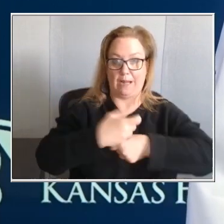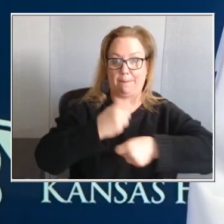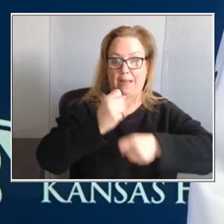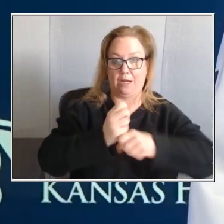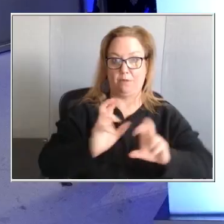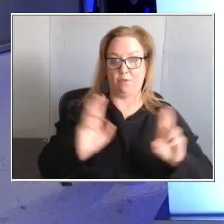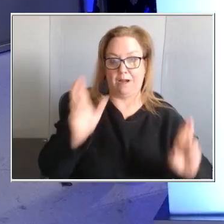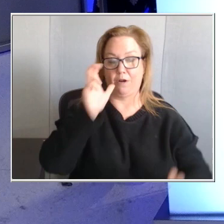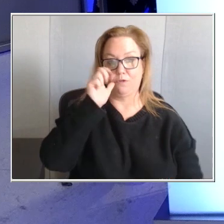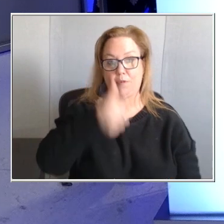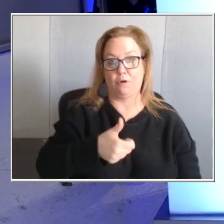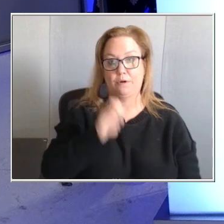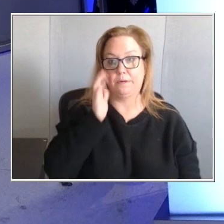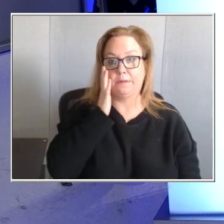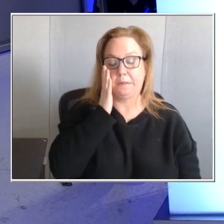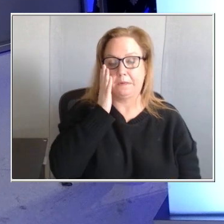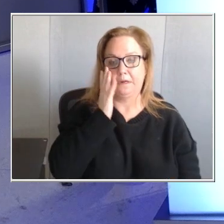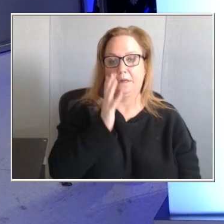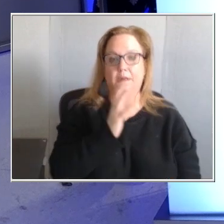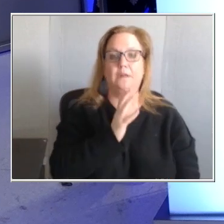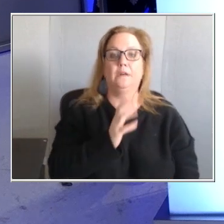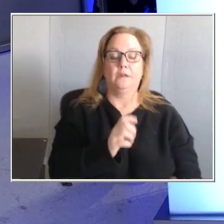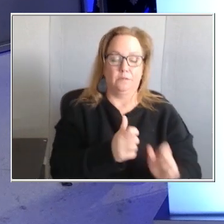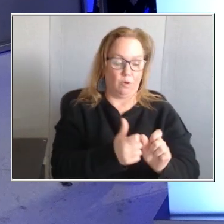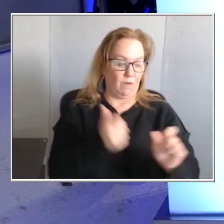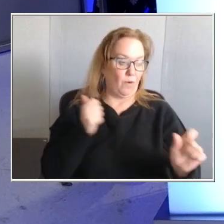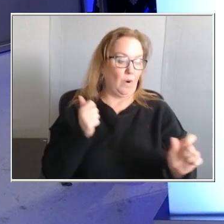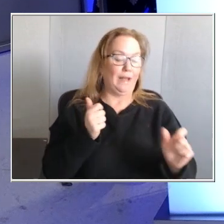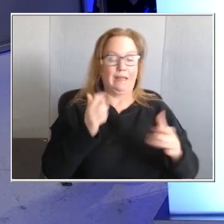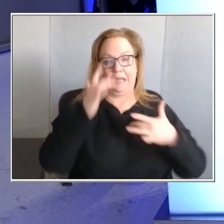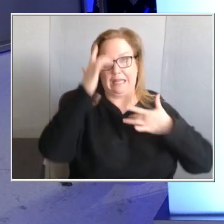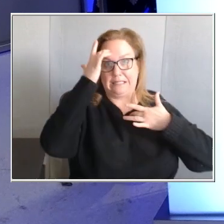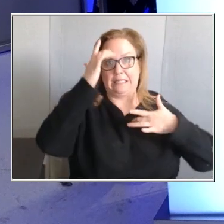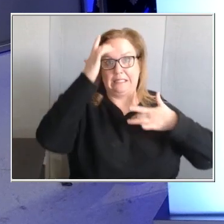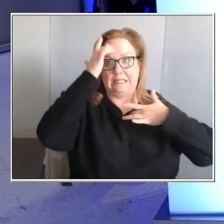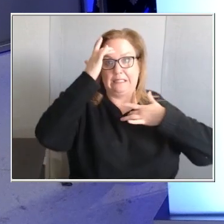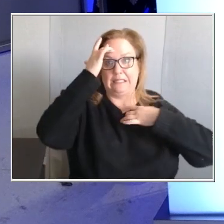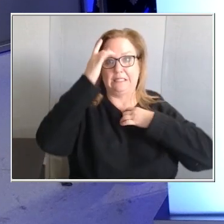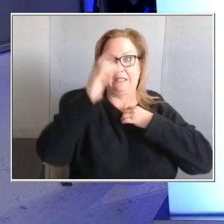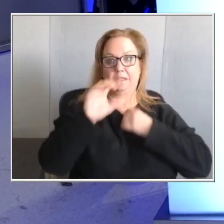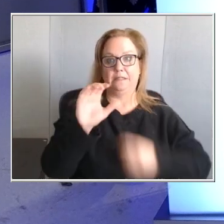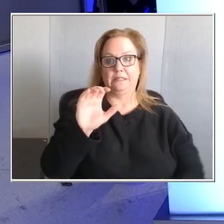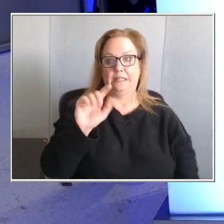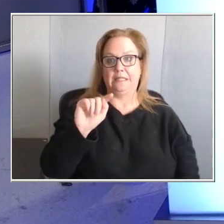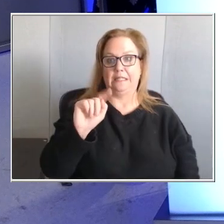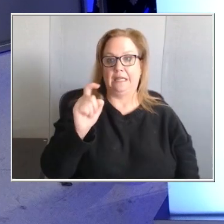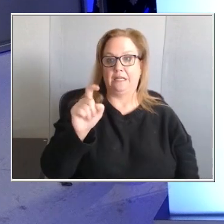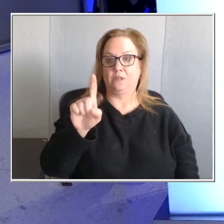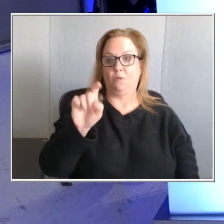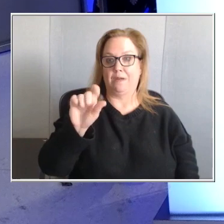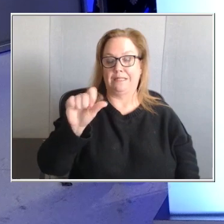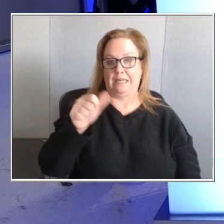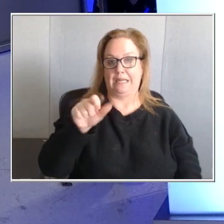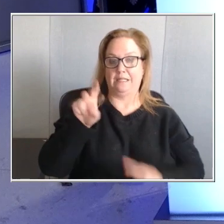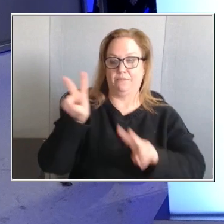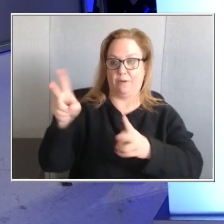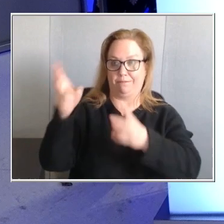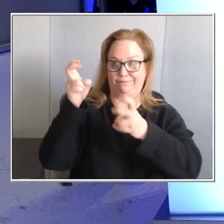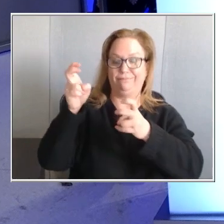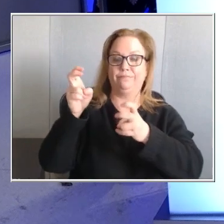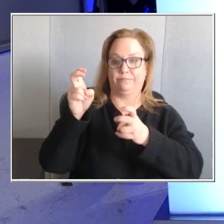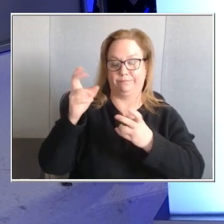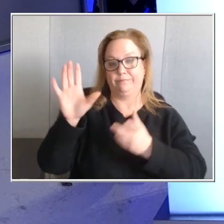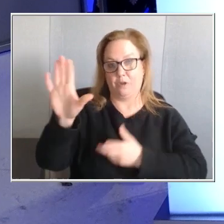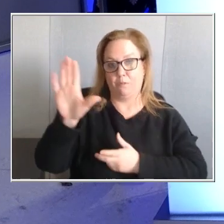tomorrow. Avoiding those patients getting sicker and sicker. That's exactly right. And this CTX110 is one of those off-the-shelf therapies, correct? That's